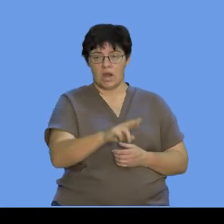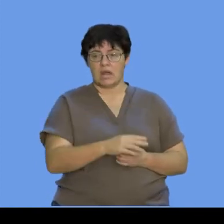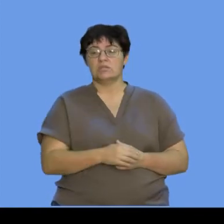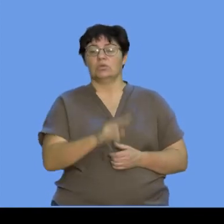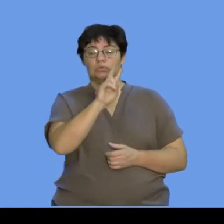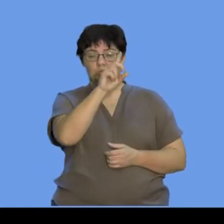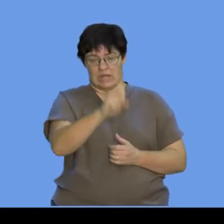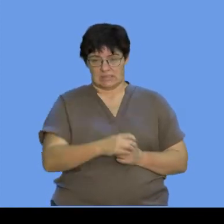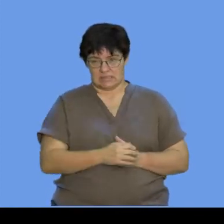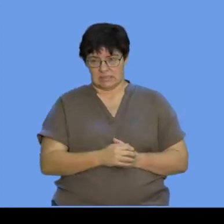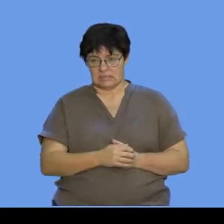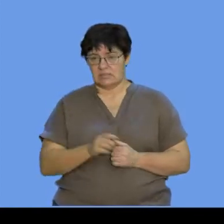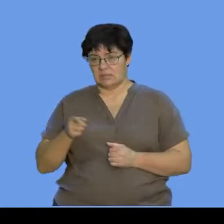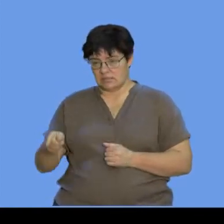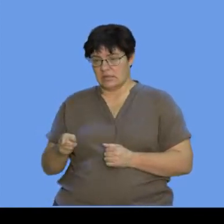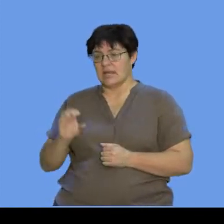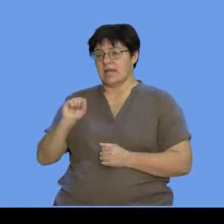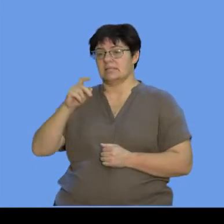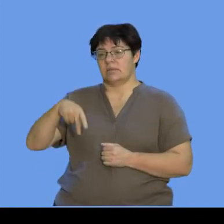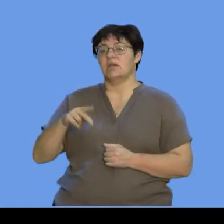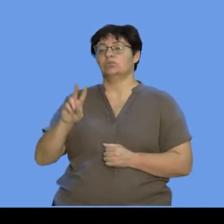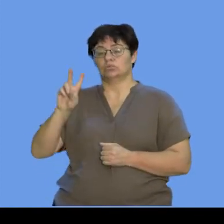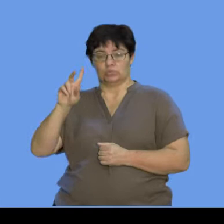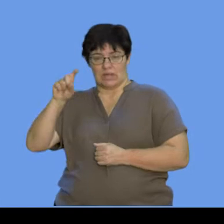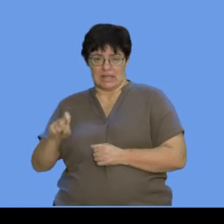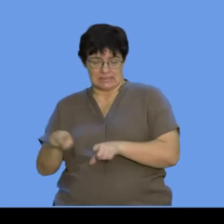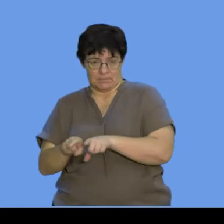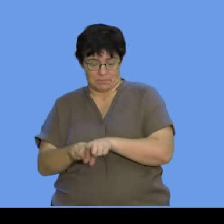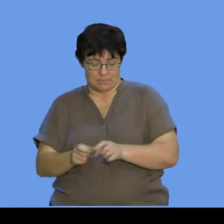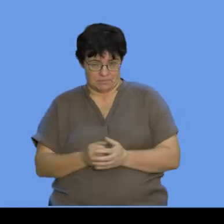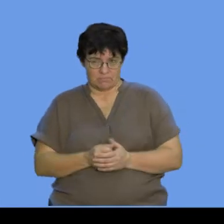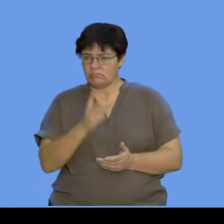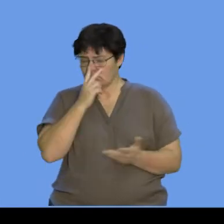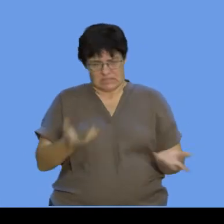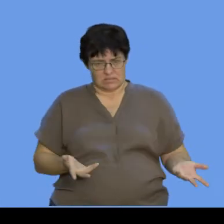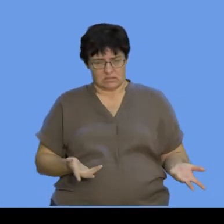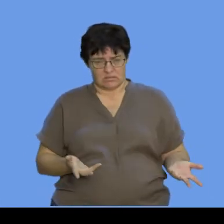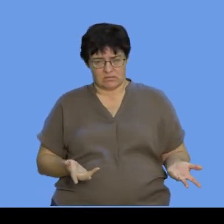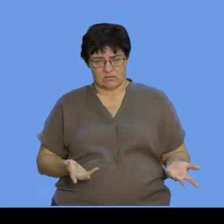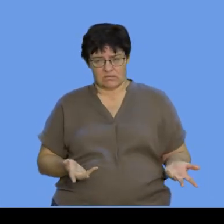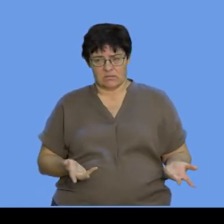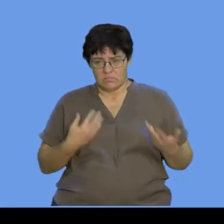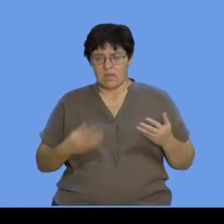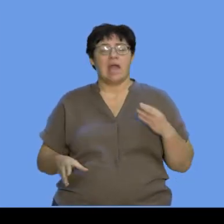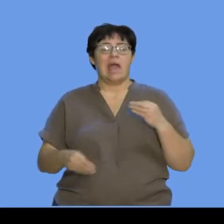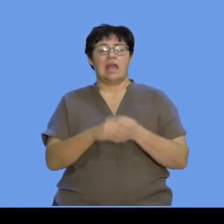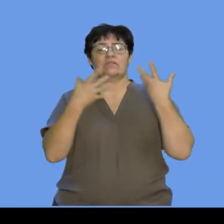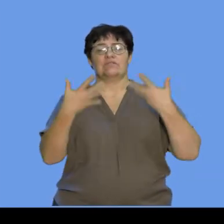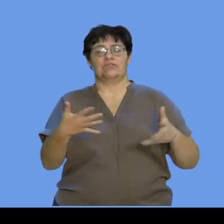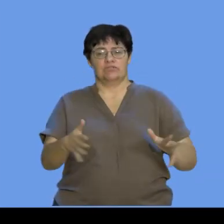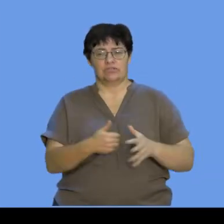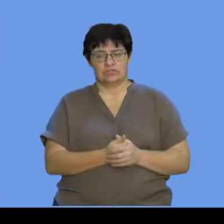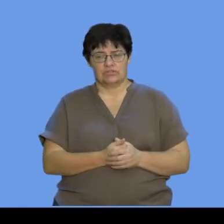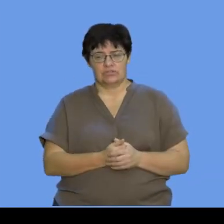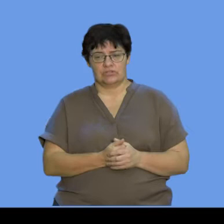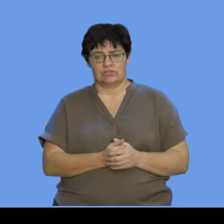to be 2X, and it makes my SP to be 2X as well, you see. So already I've added that